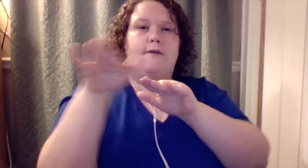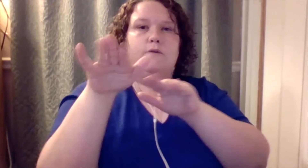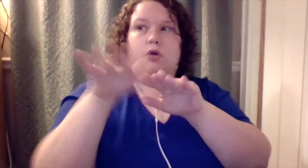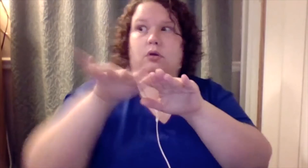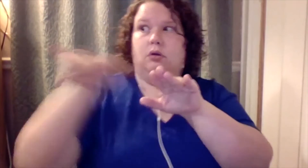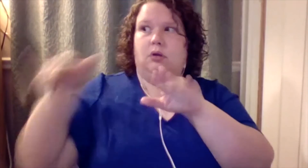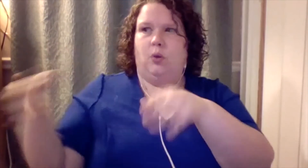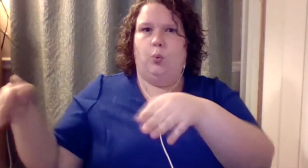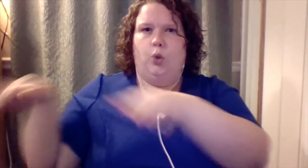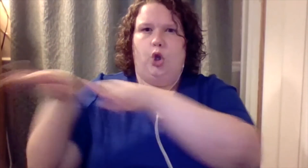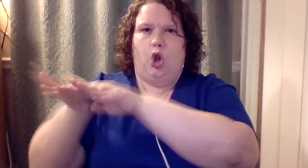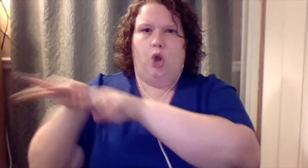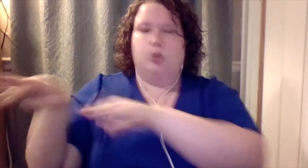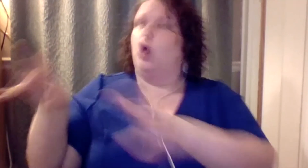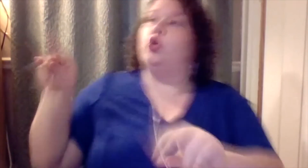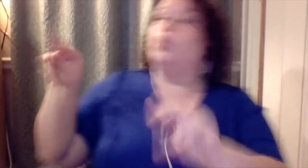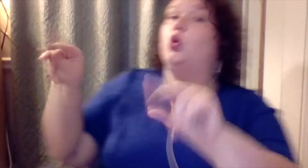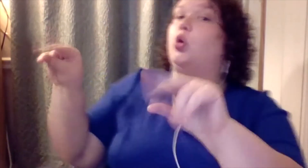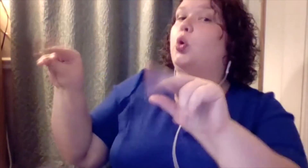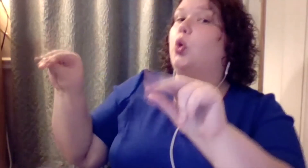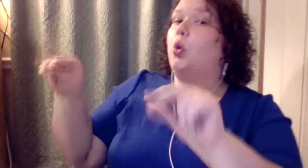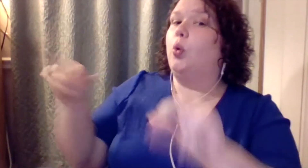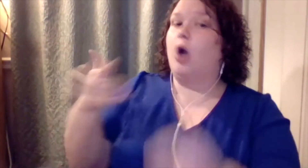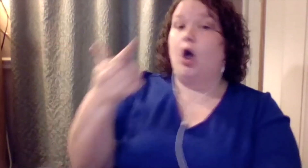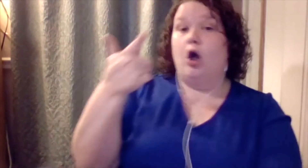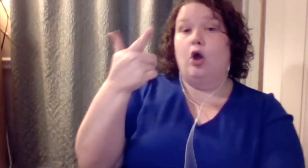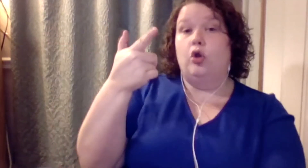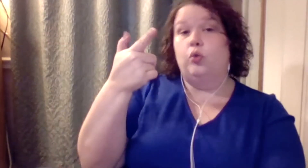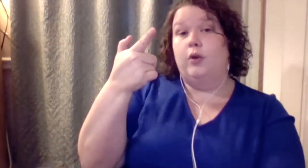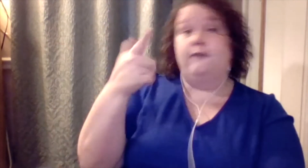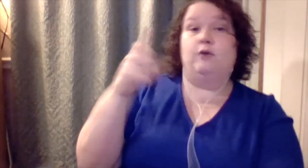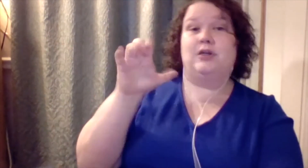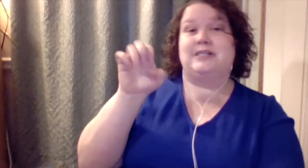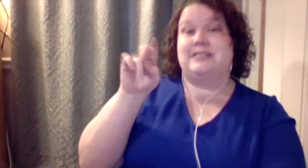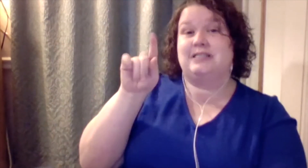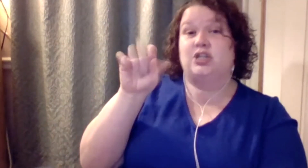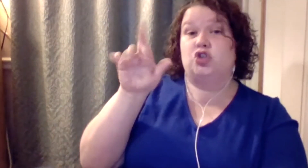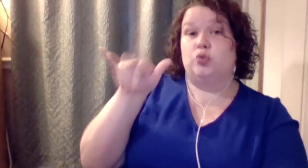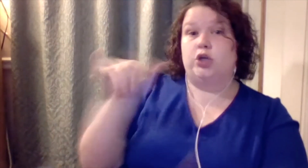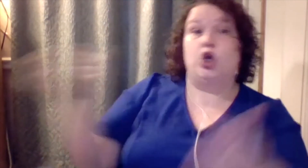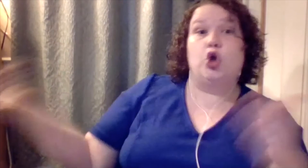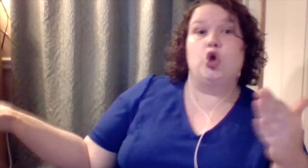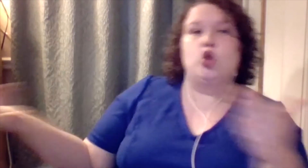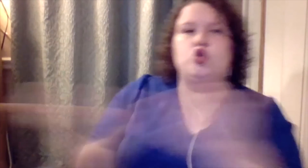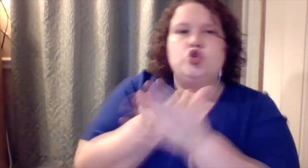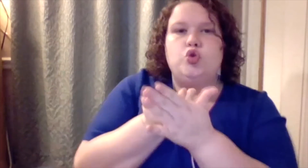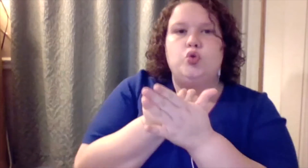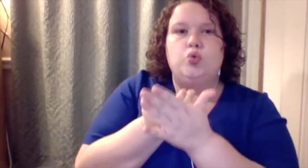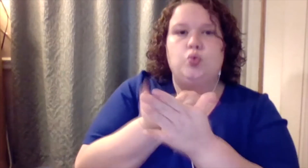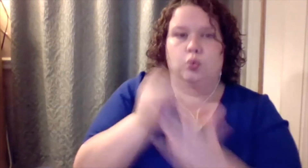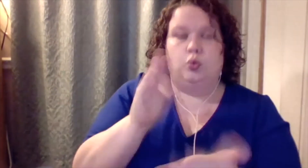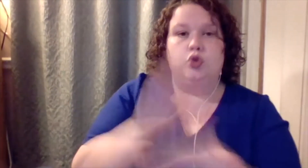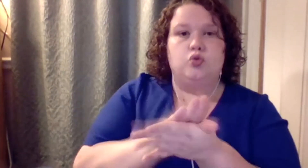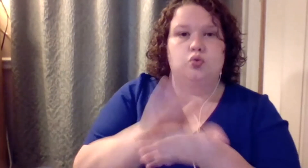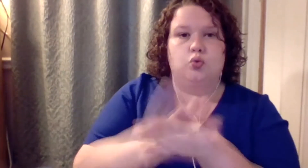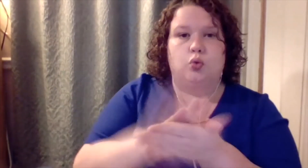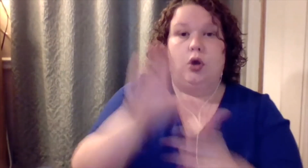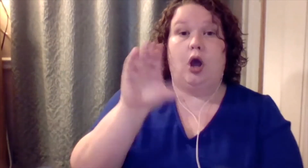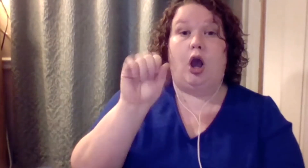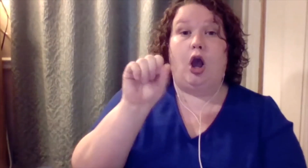No. They'd build a 21st century new Carver. This is where the communication is so important. Brand new Carver in East